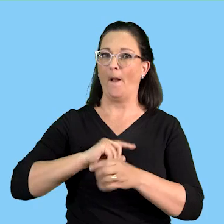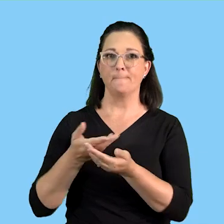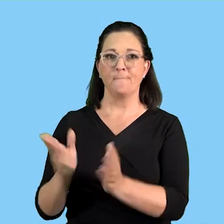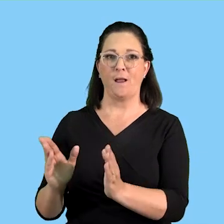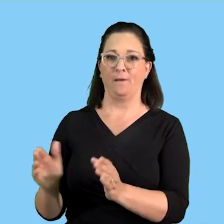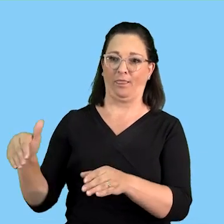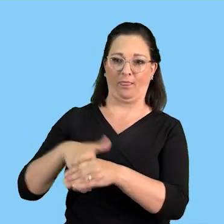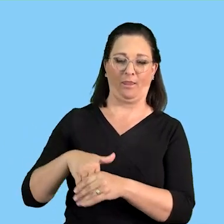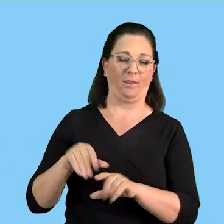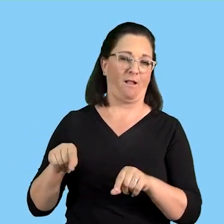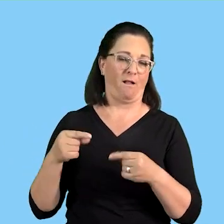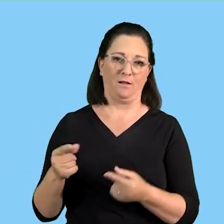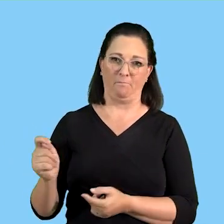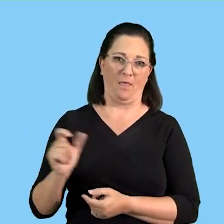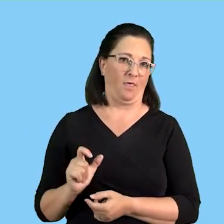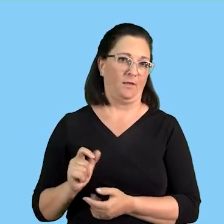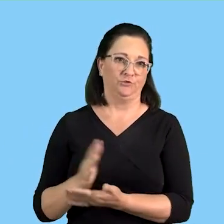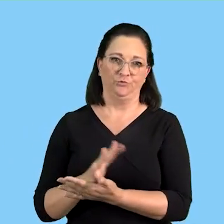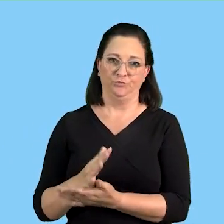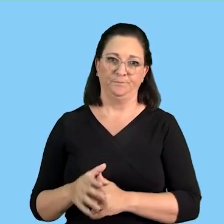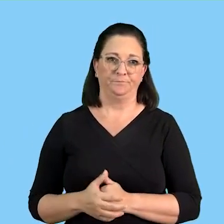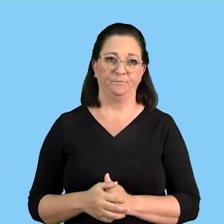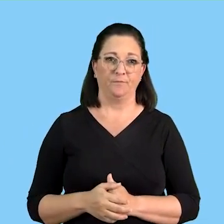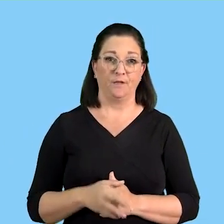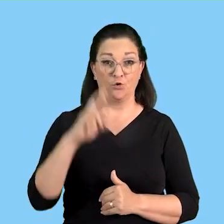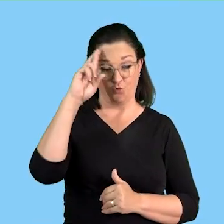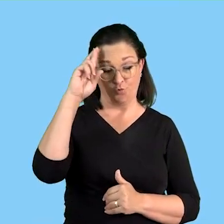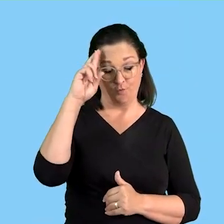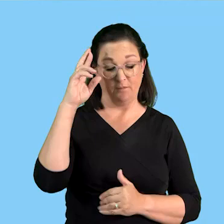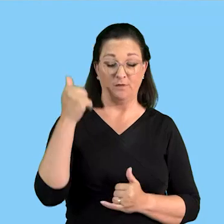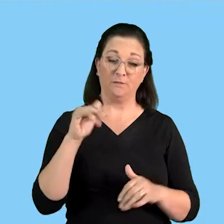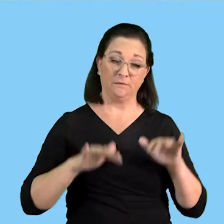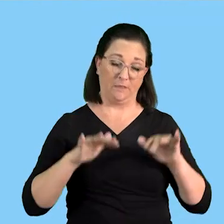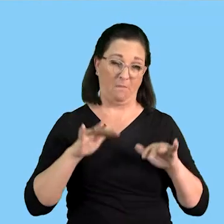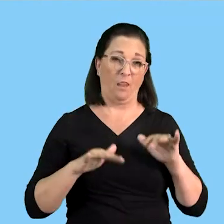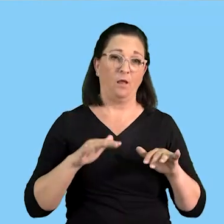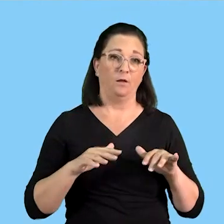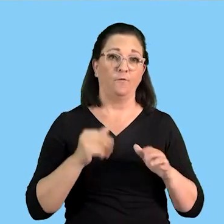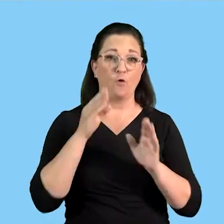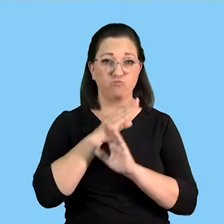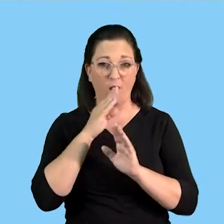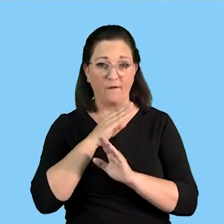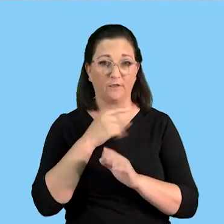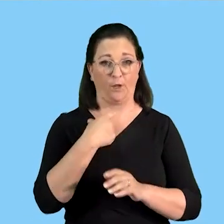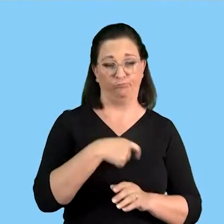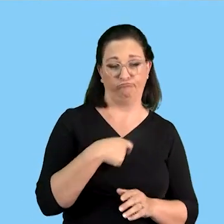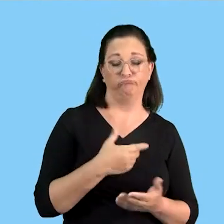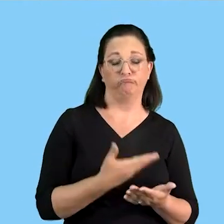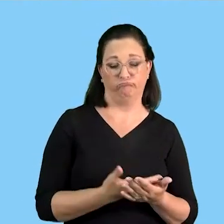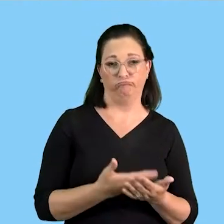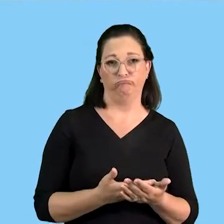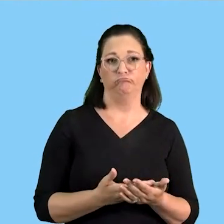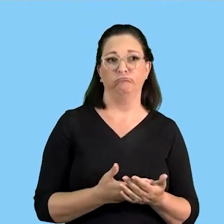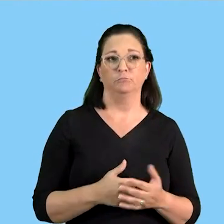since it cannot invite the public to come and buy shares. Remember, a personal liability company is similar to a